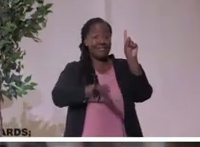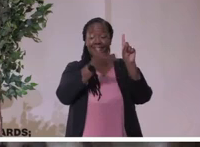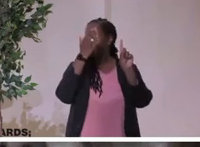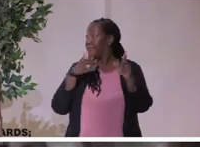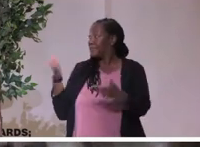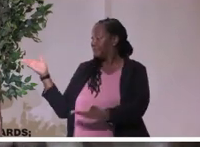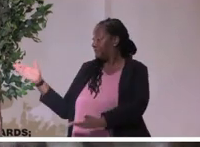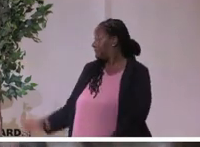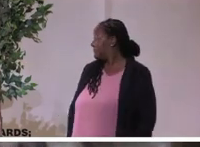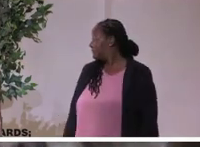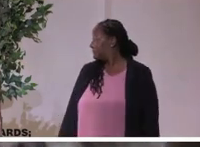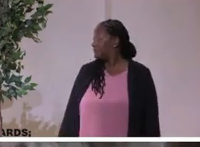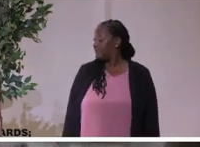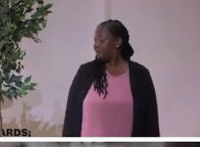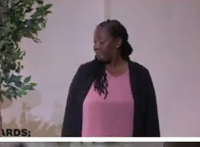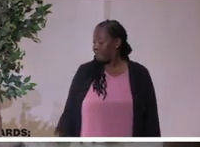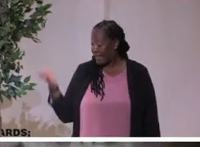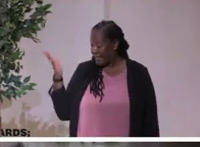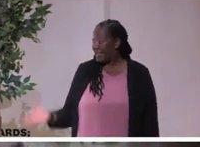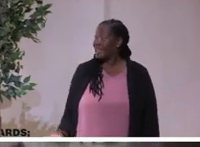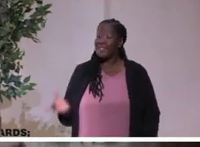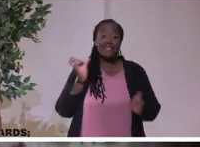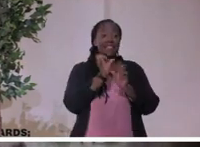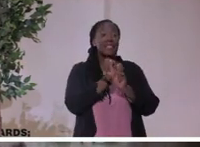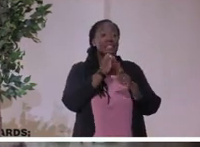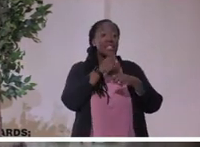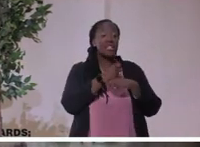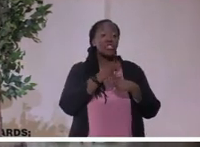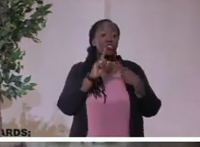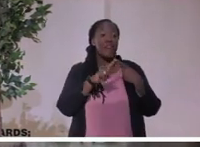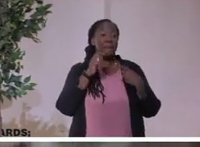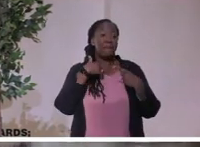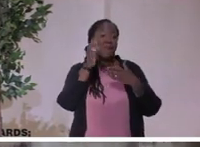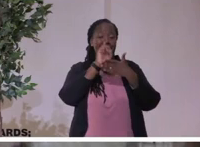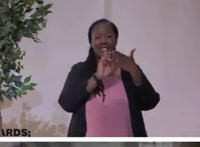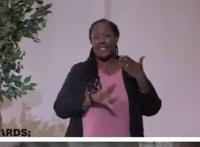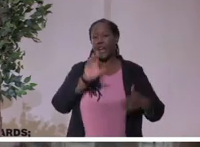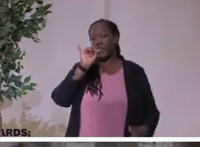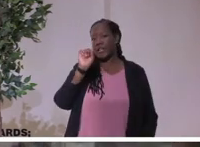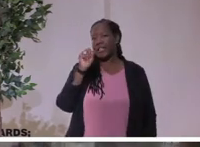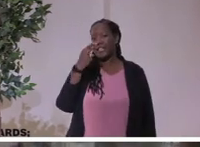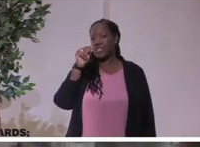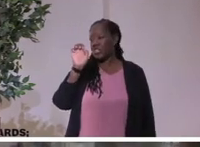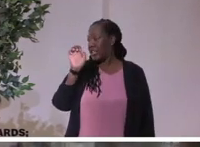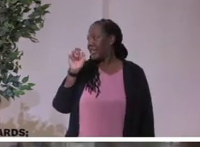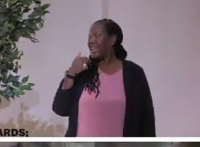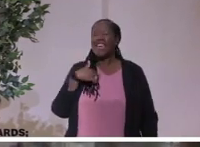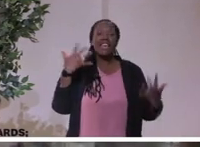Gardist. Incredible piece is created by Yasuyuki Ishii. It was fusion